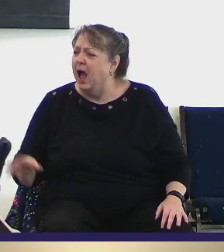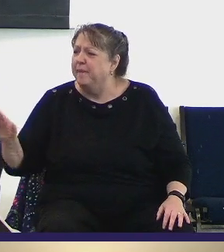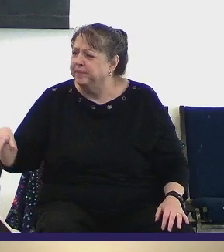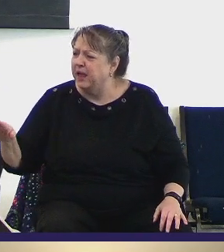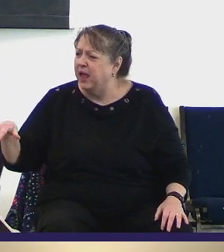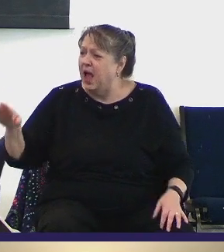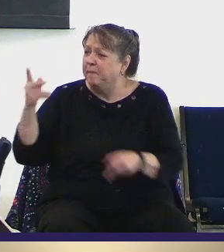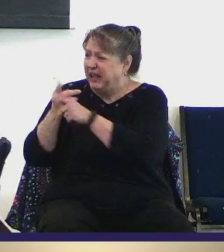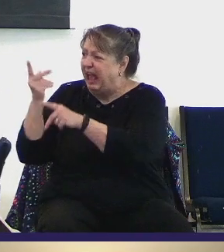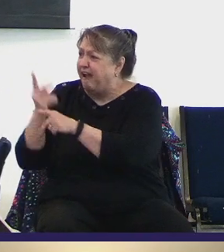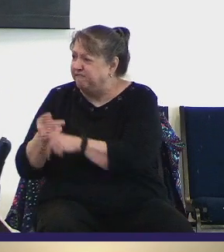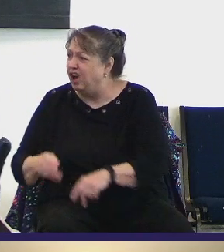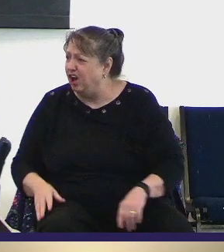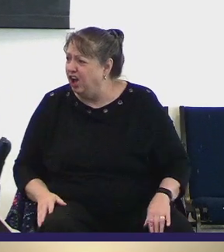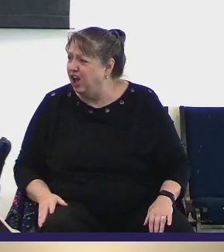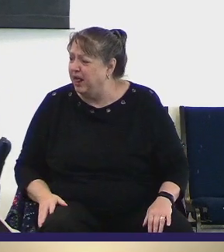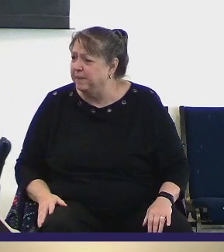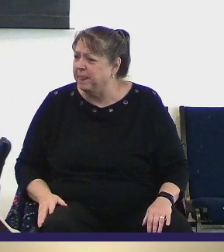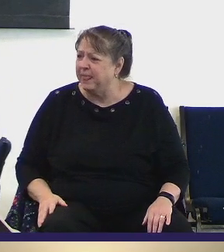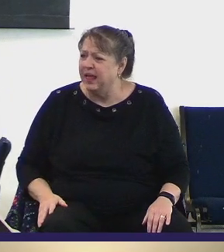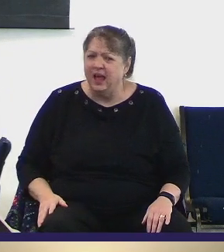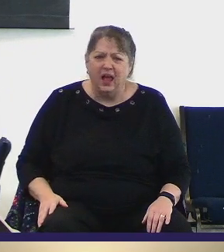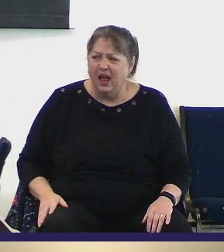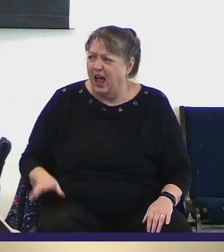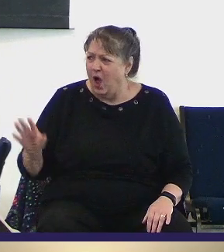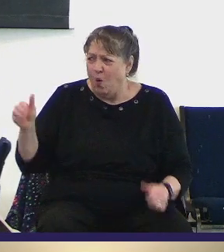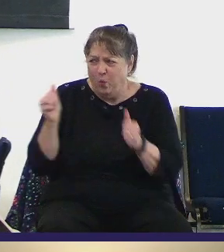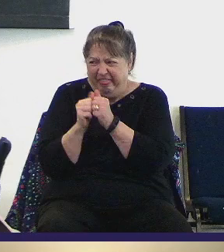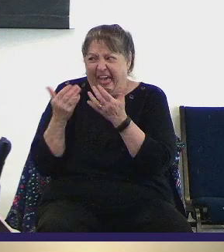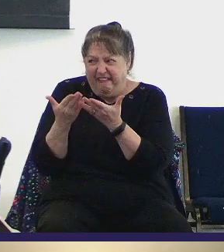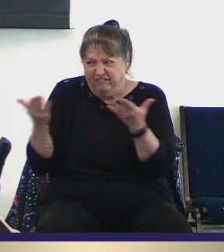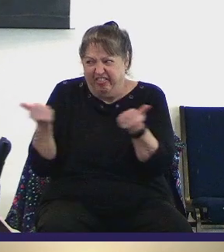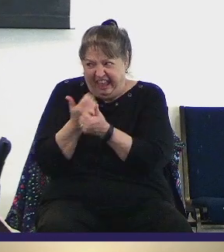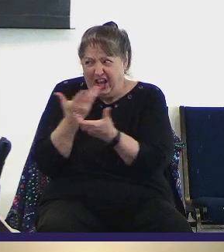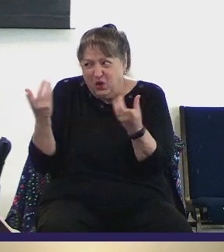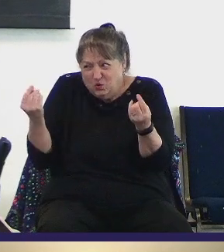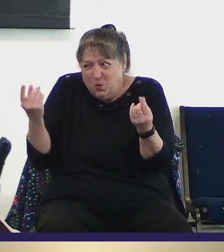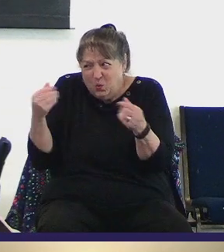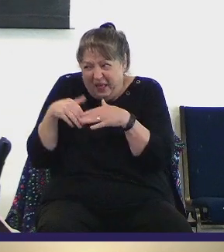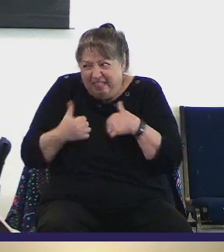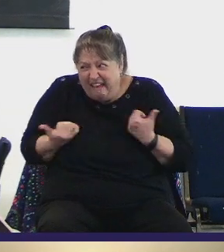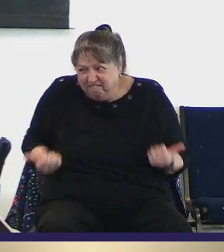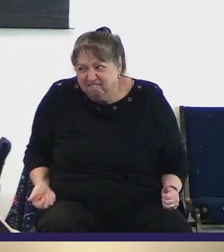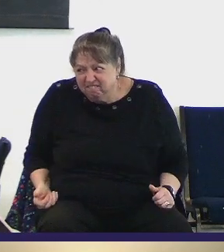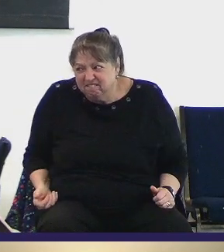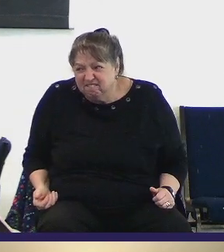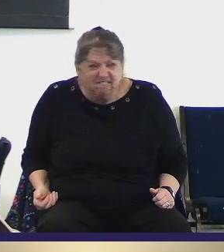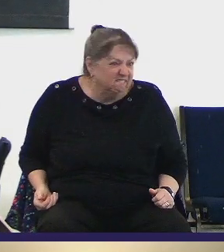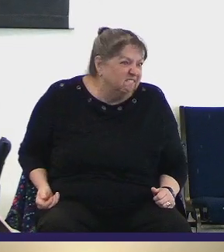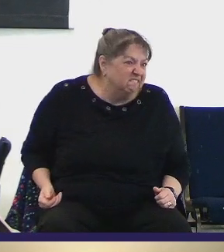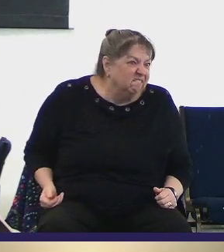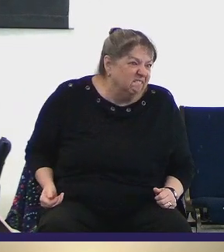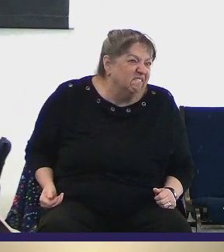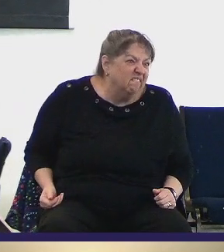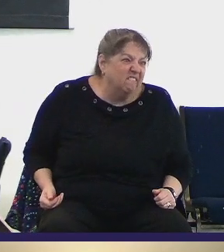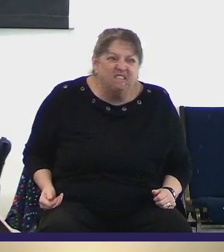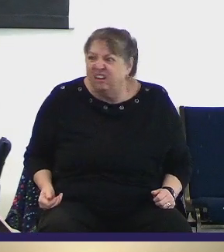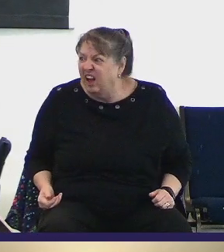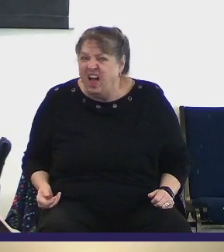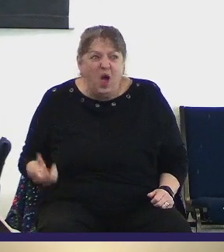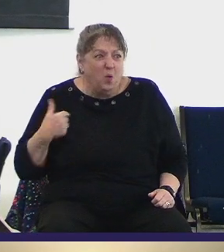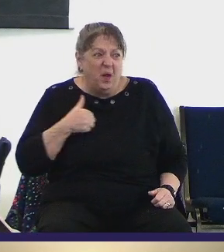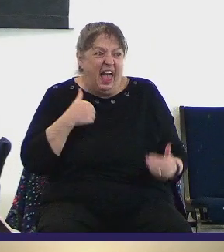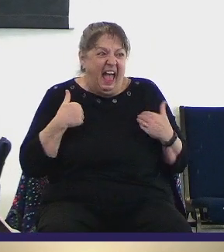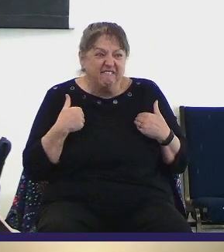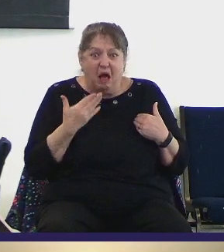just be careful with things that you do in life. You know, like there's so many things that we can do that are